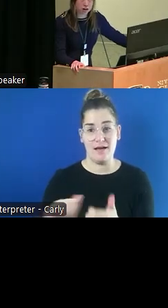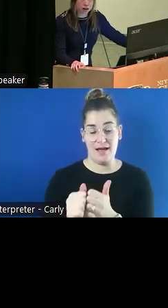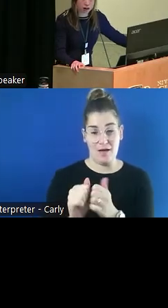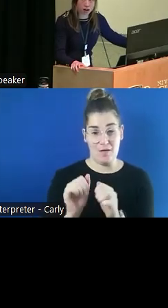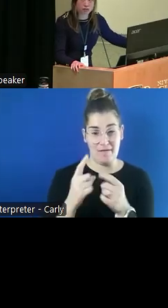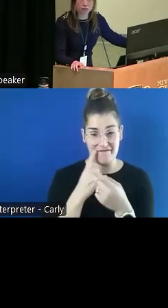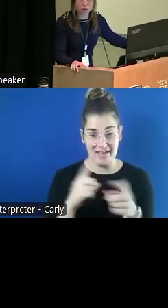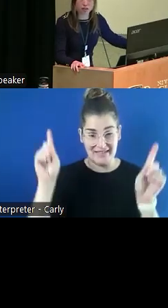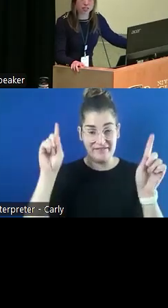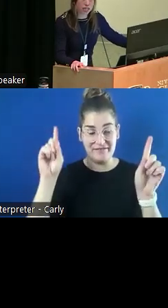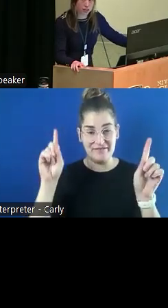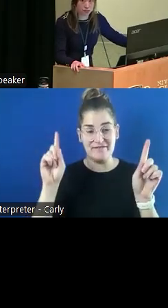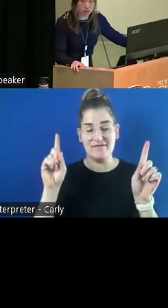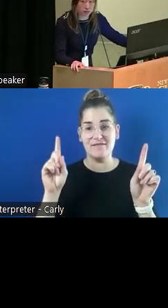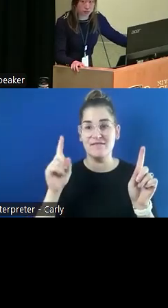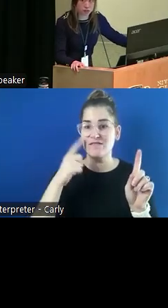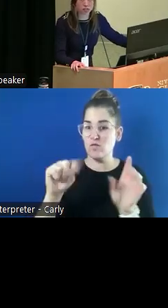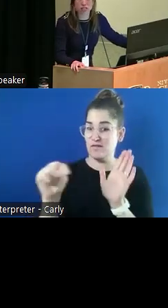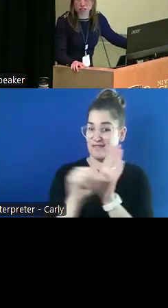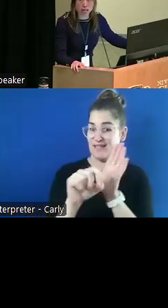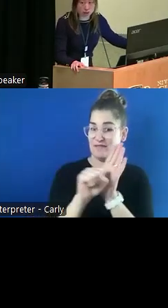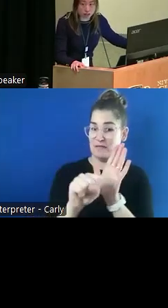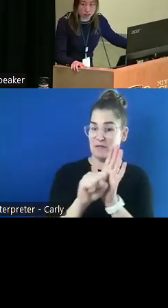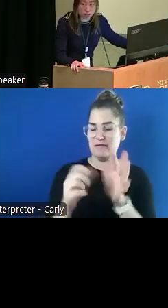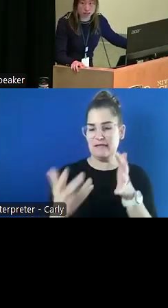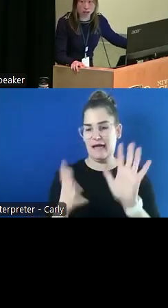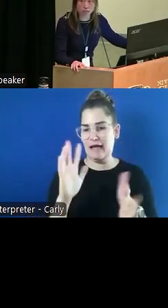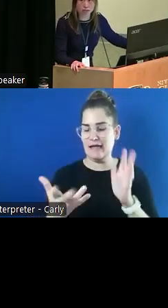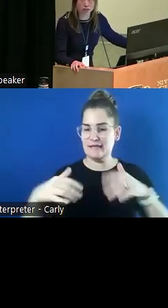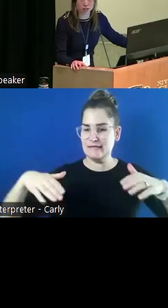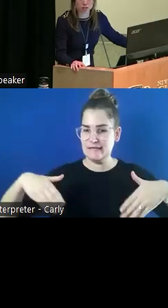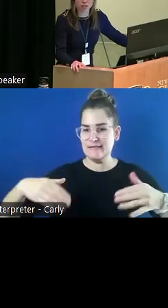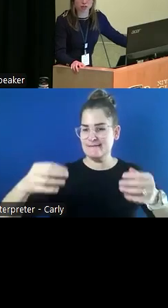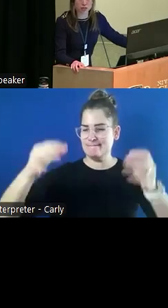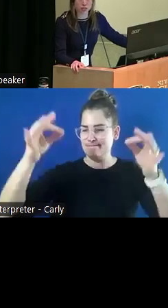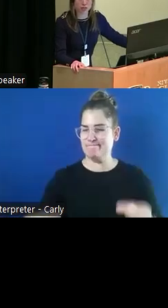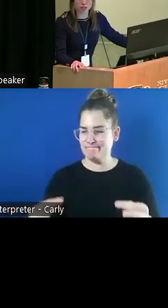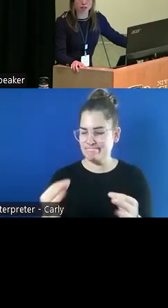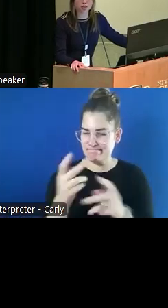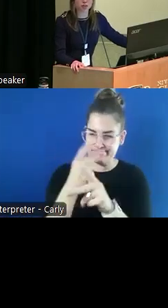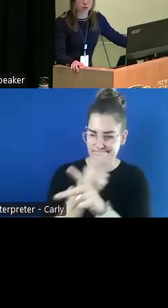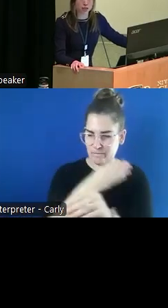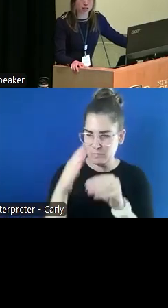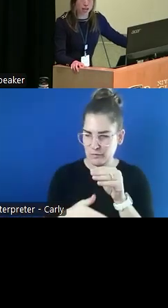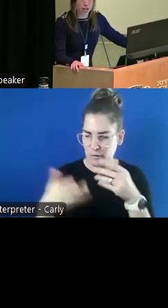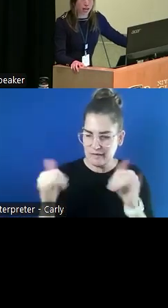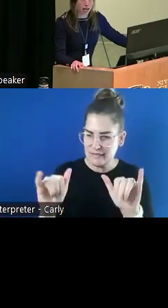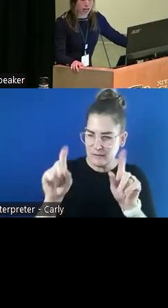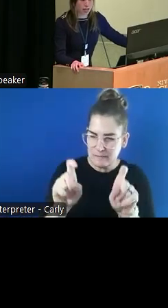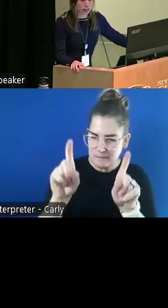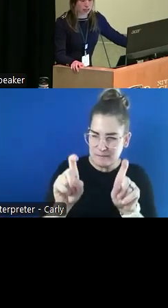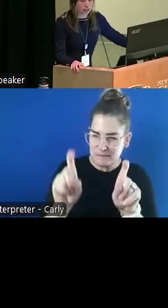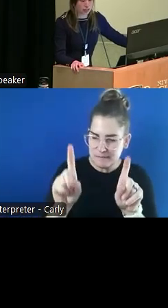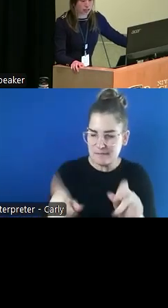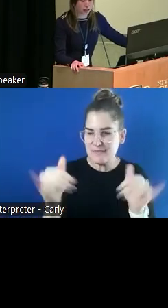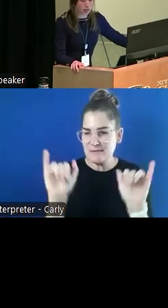therapeutics are for negative symptoms, the jury is still out on that. The clinical trials are still undergoing.